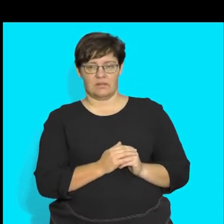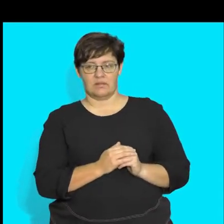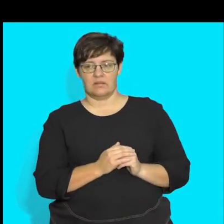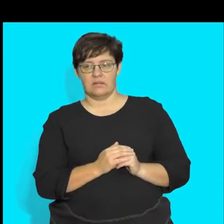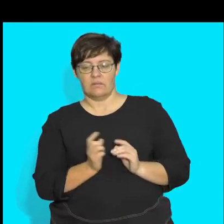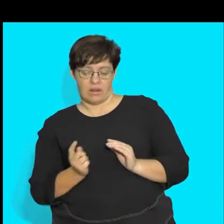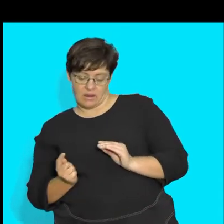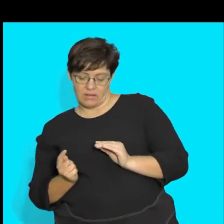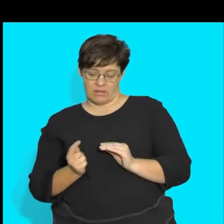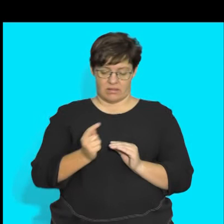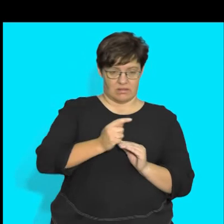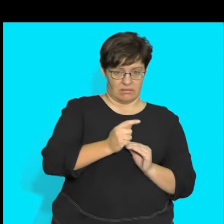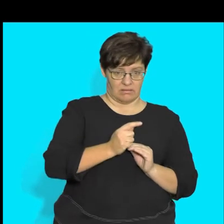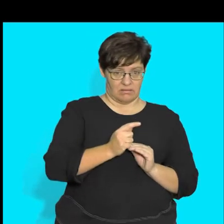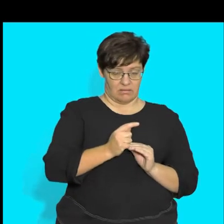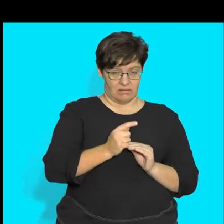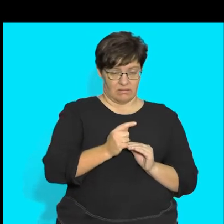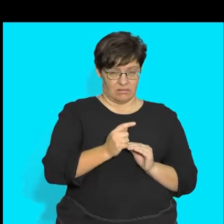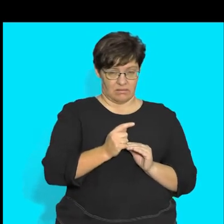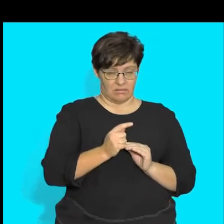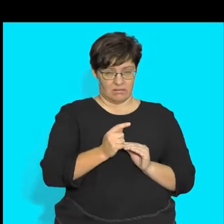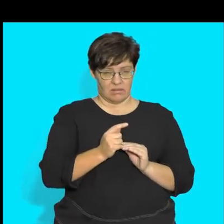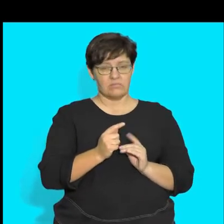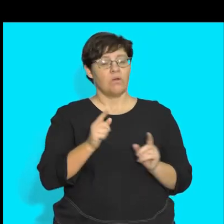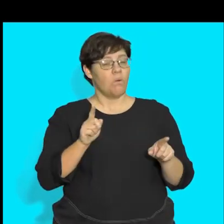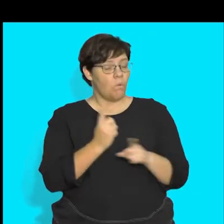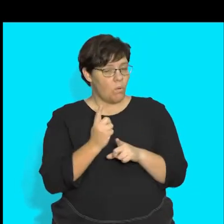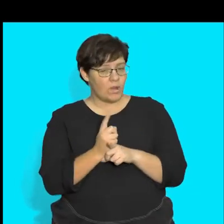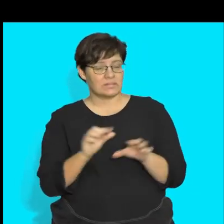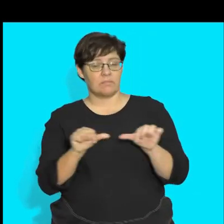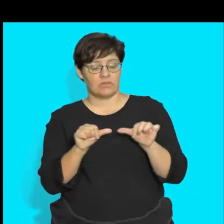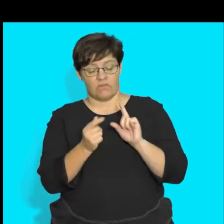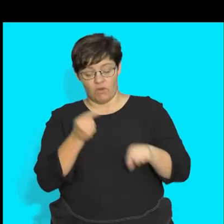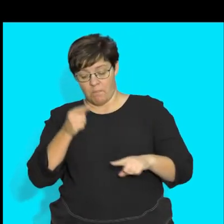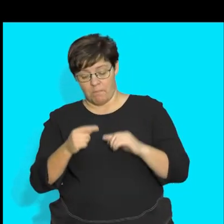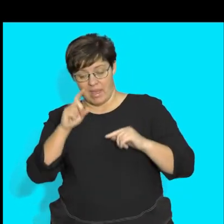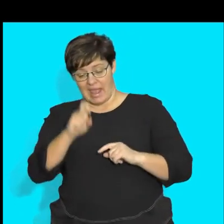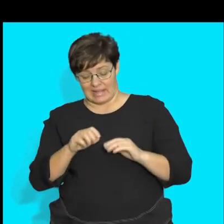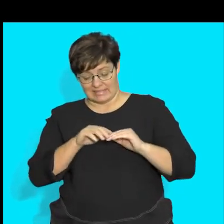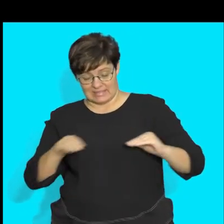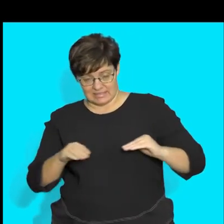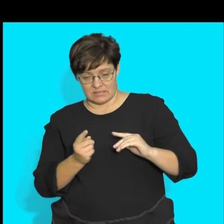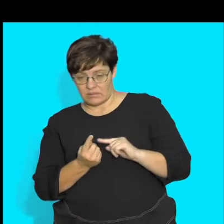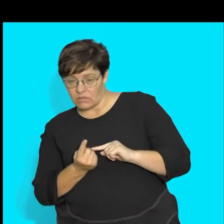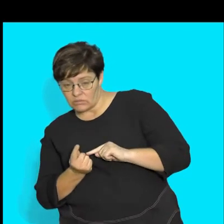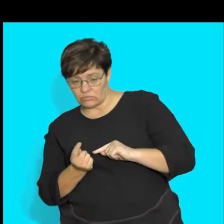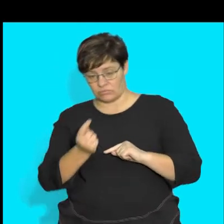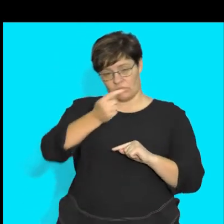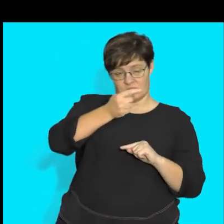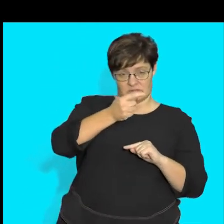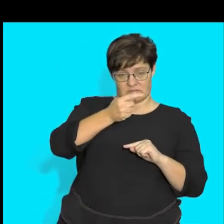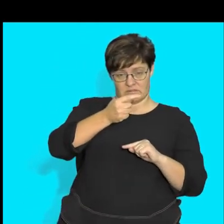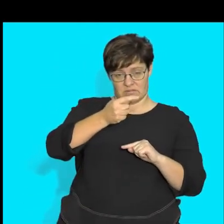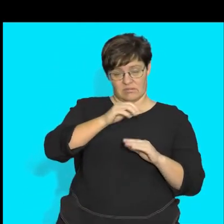anti-clockwise direction. And so it's always going to be measured from the x-axis towards the line in